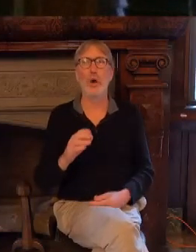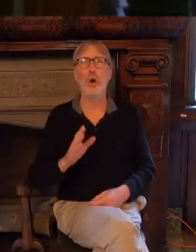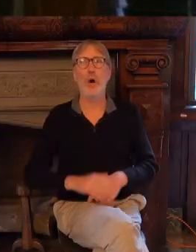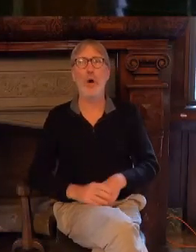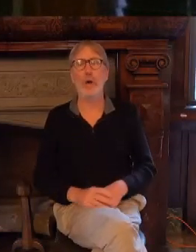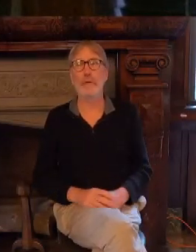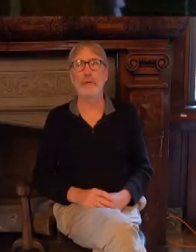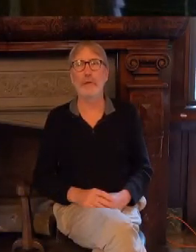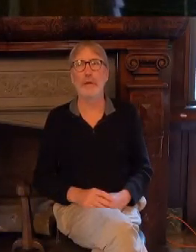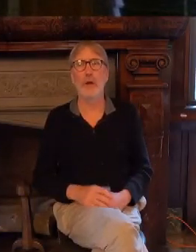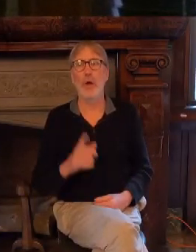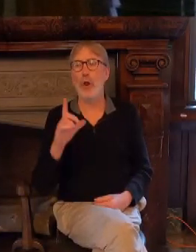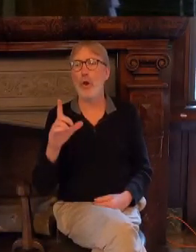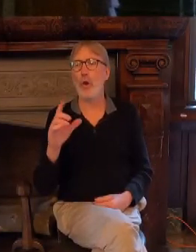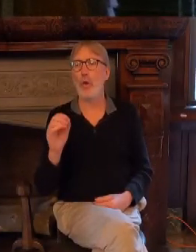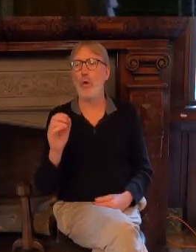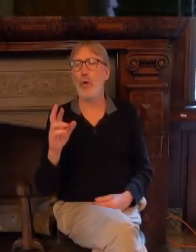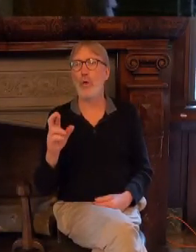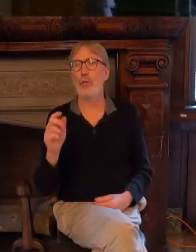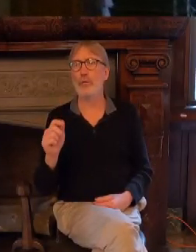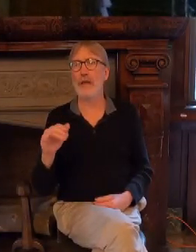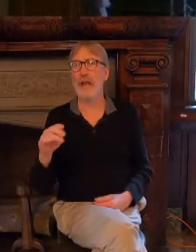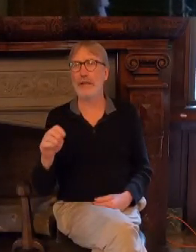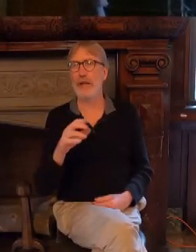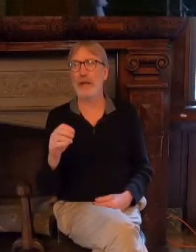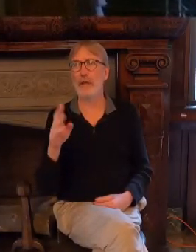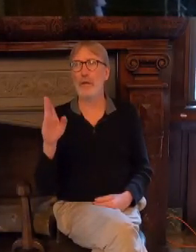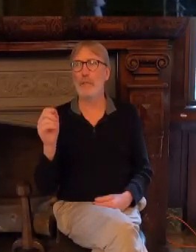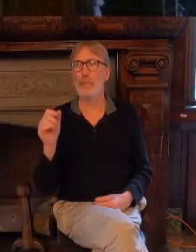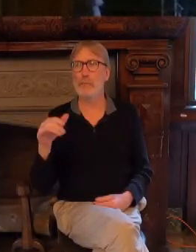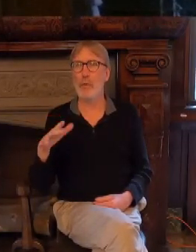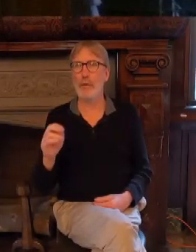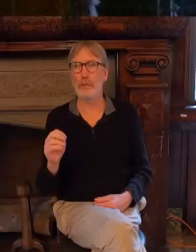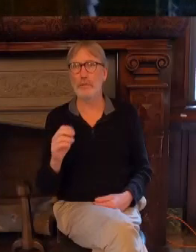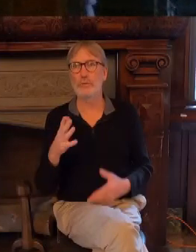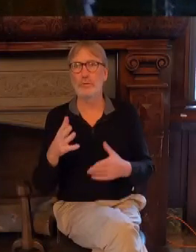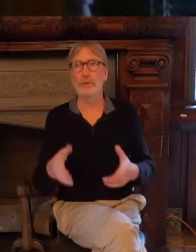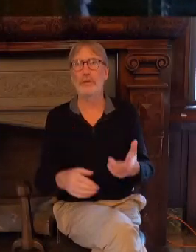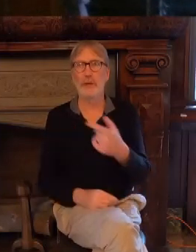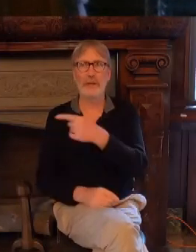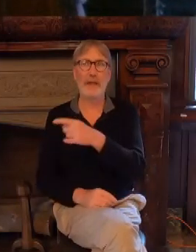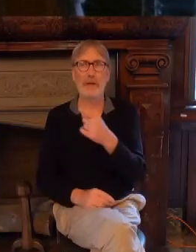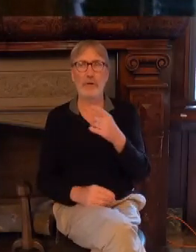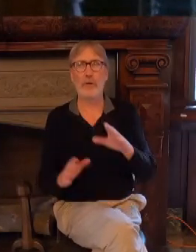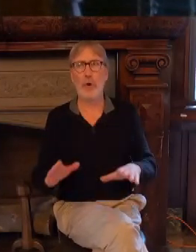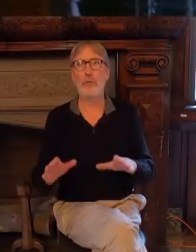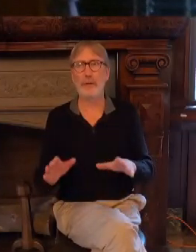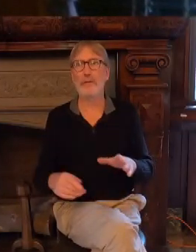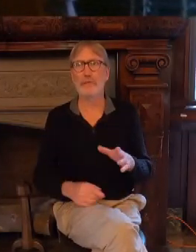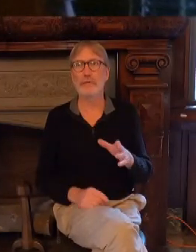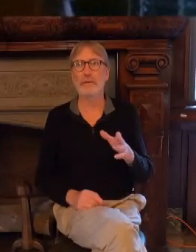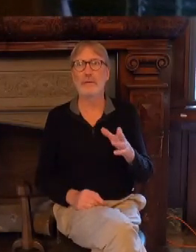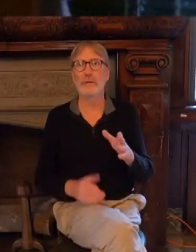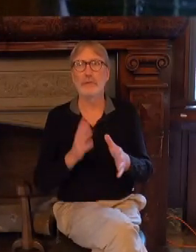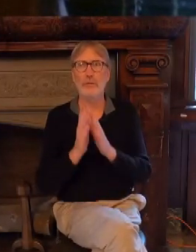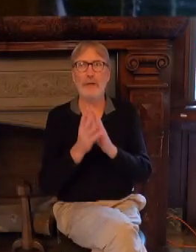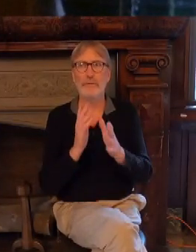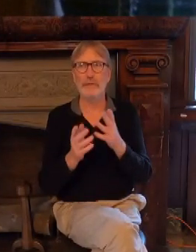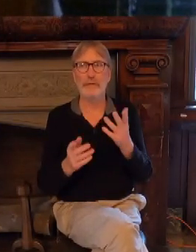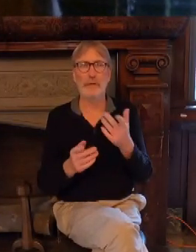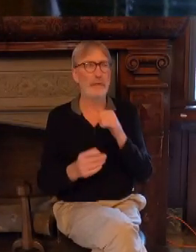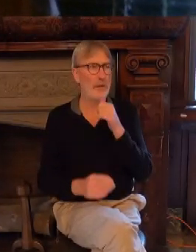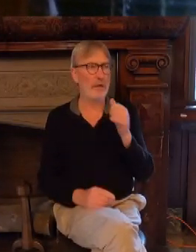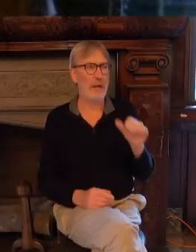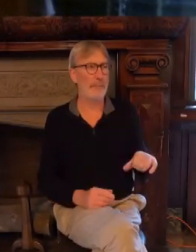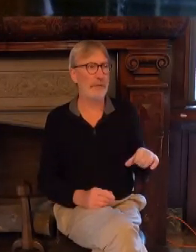on Lorraine Street and Boyle Street. If we're calming traffic, by not being able to